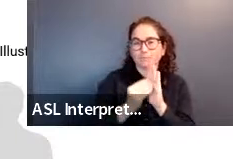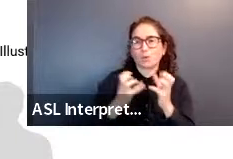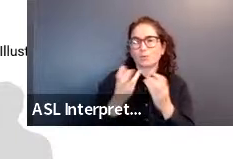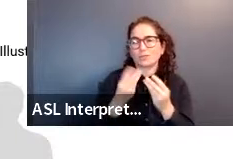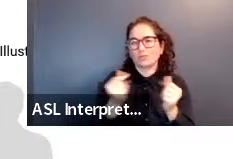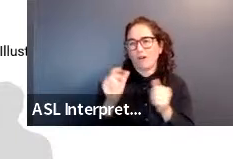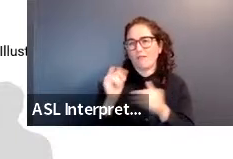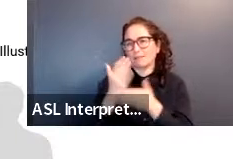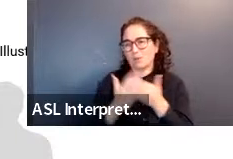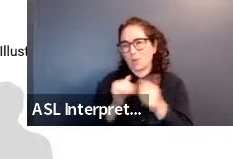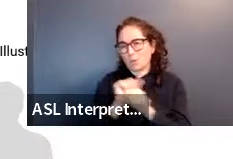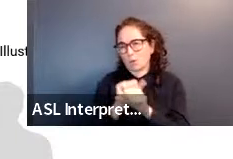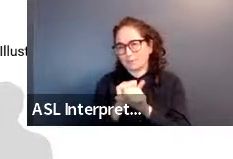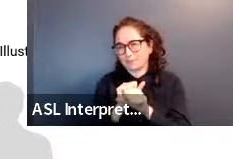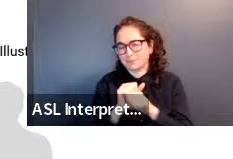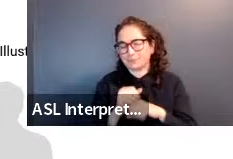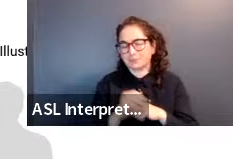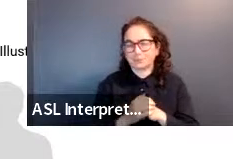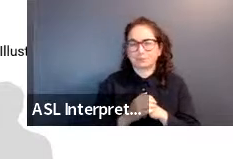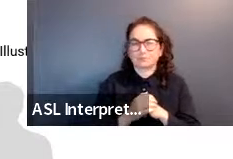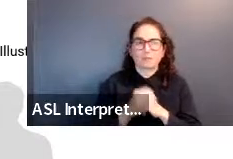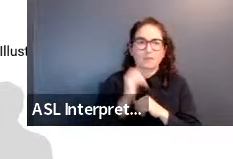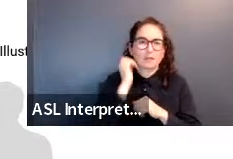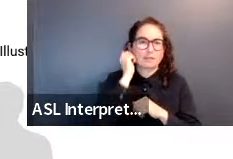work. Next slide.